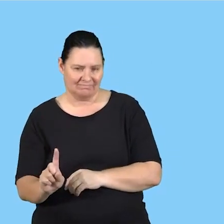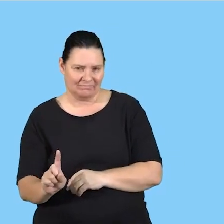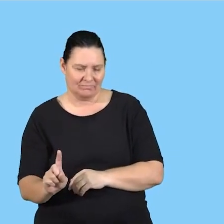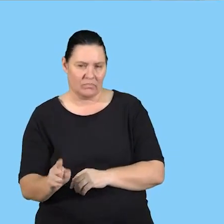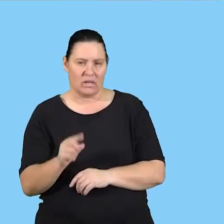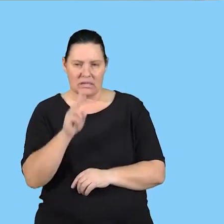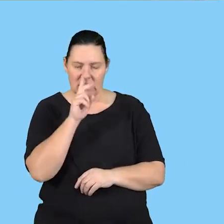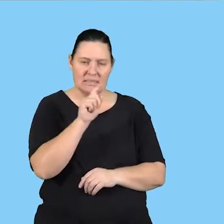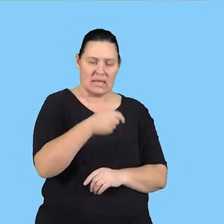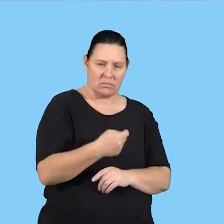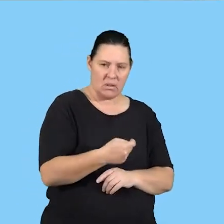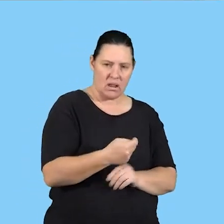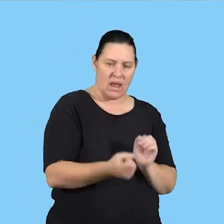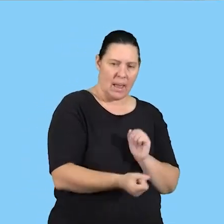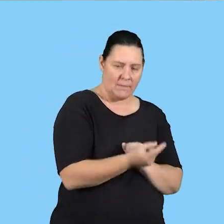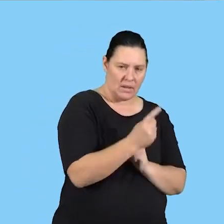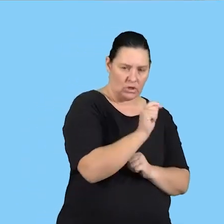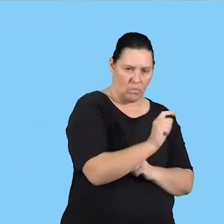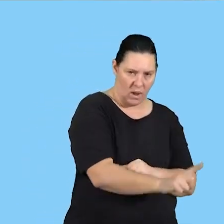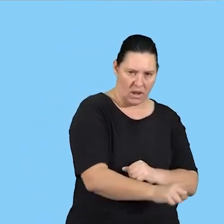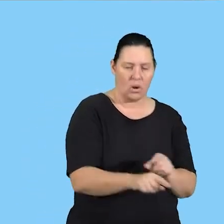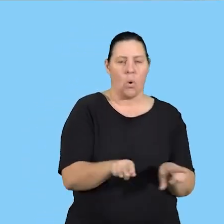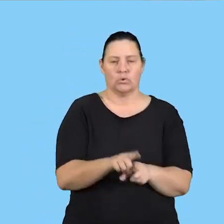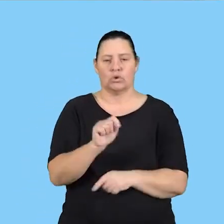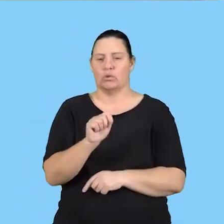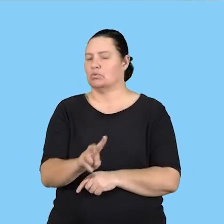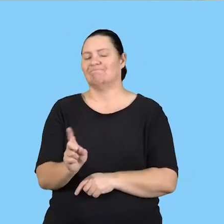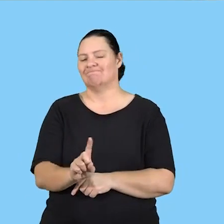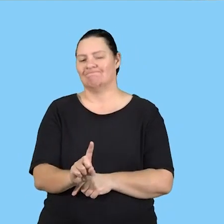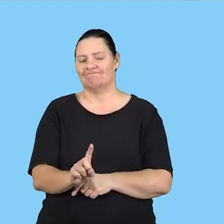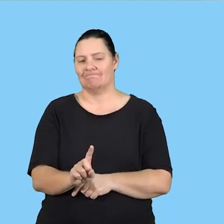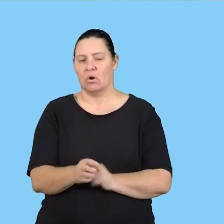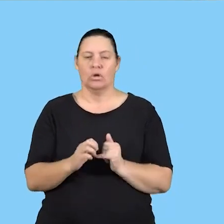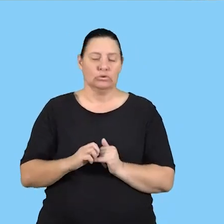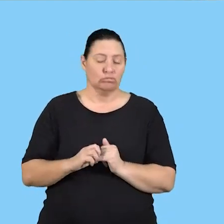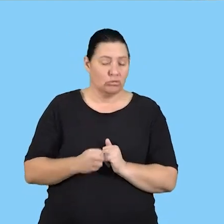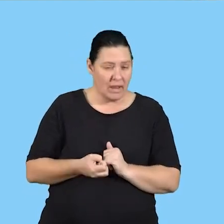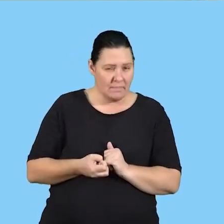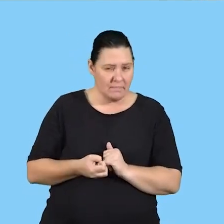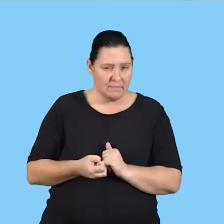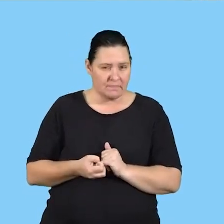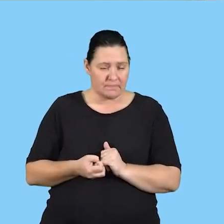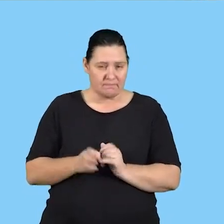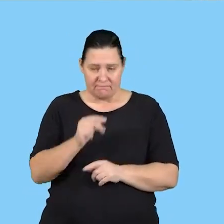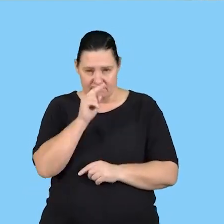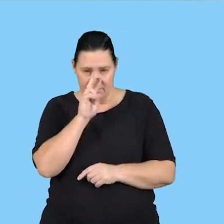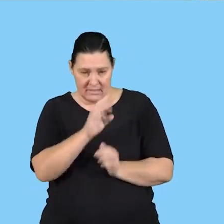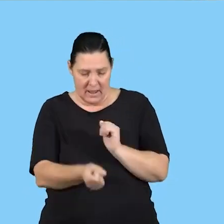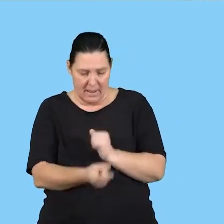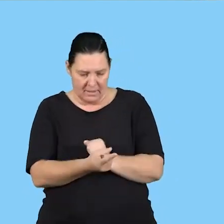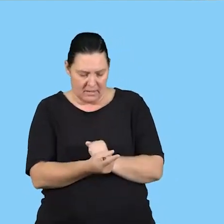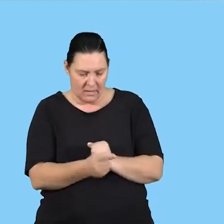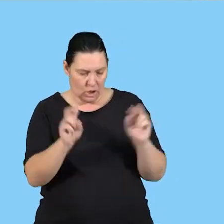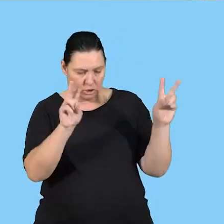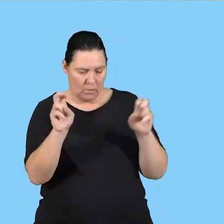not see decimal fractions done in term 1 and also in term 2. We tried by all means. If you see a